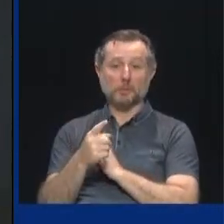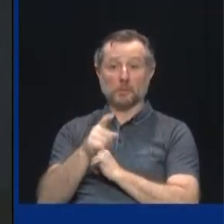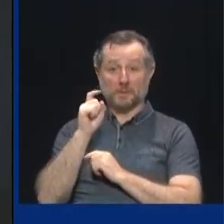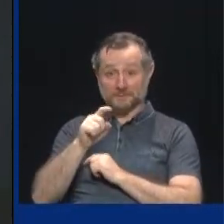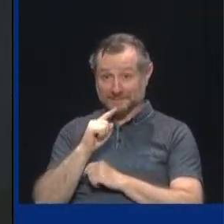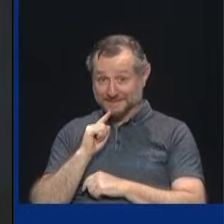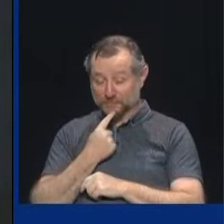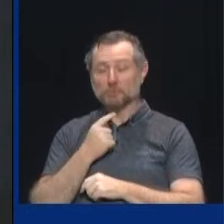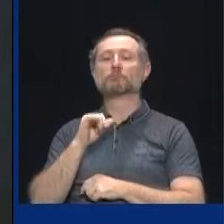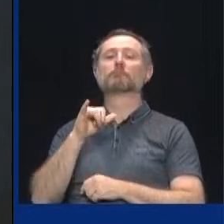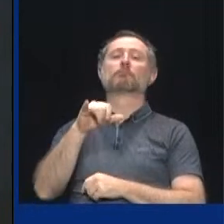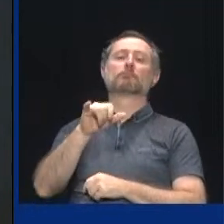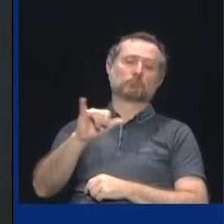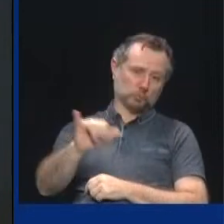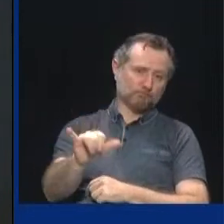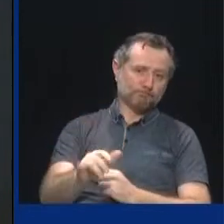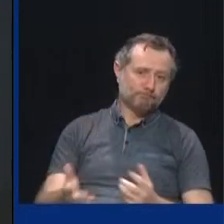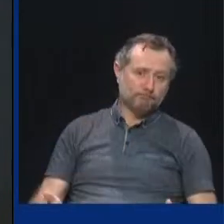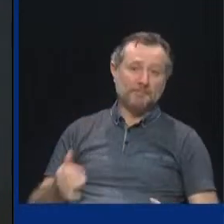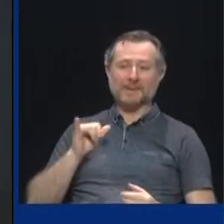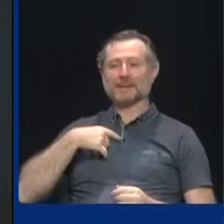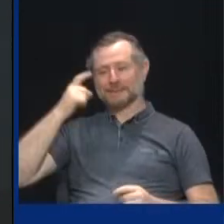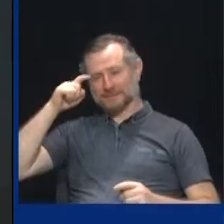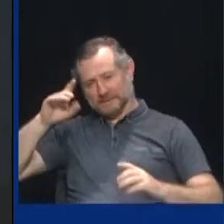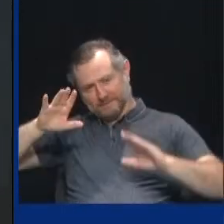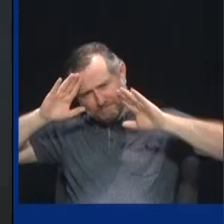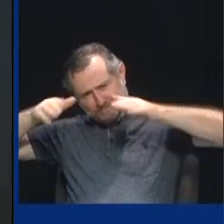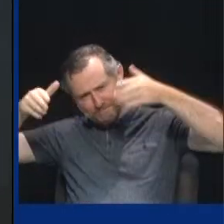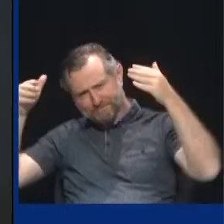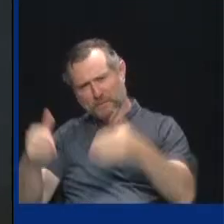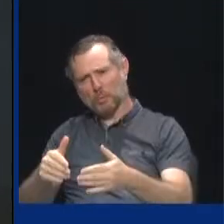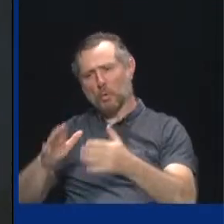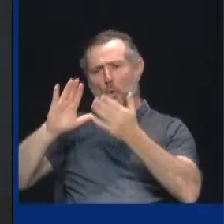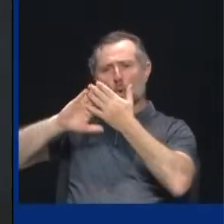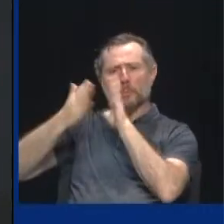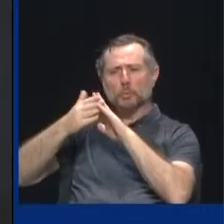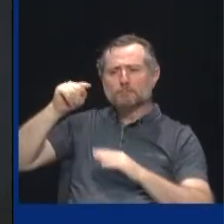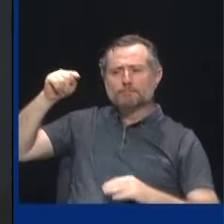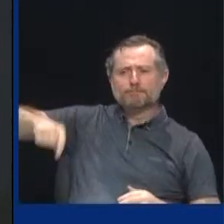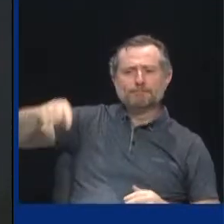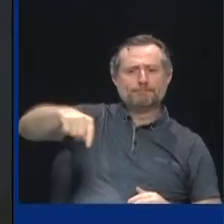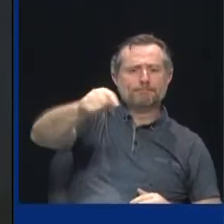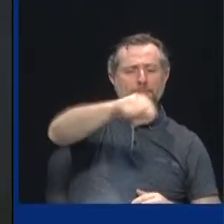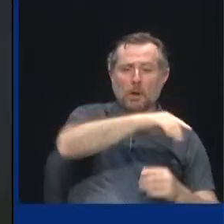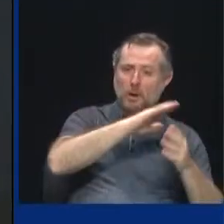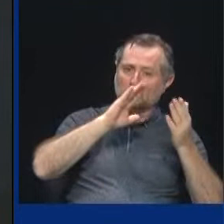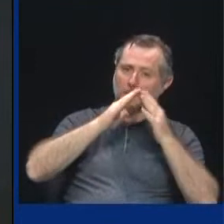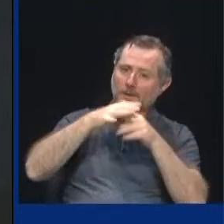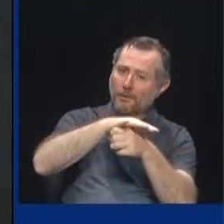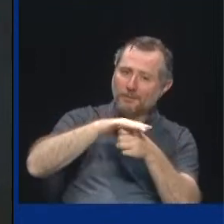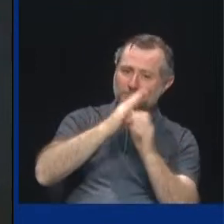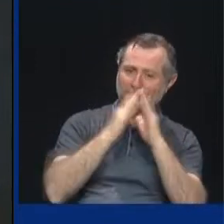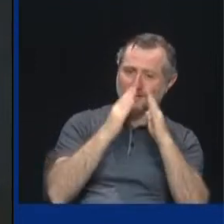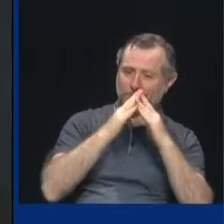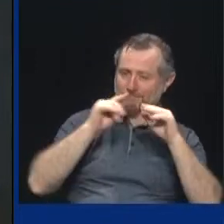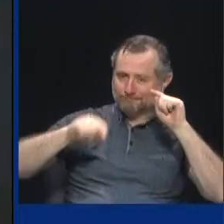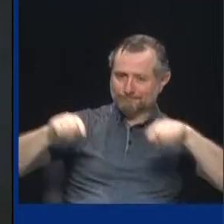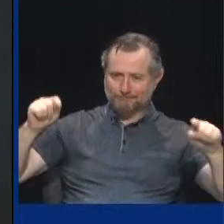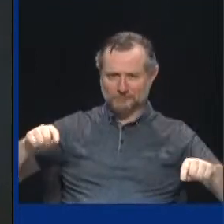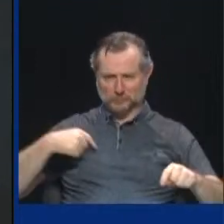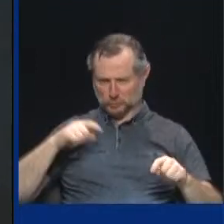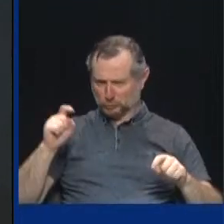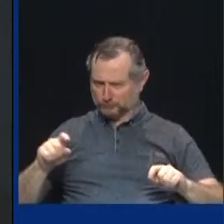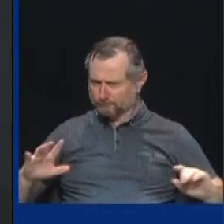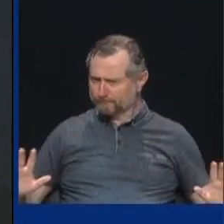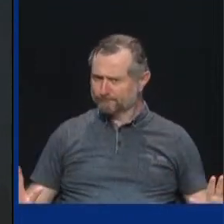think they should also be targeting these same communities in their area. And they should have an effort like